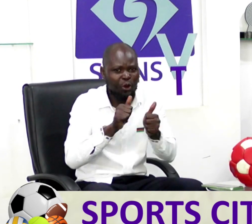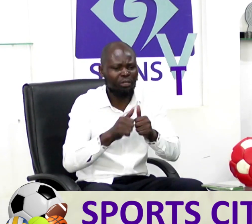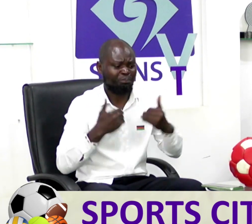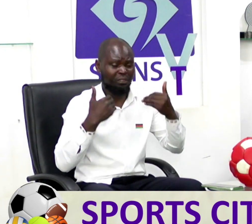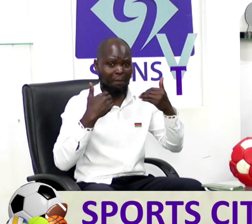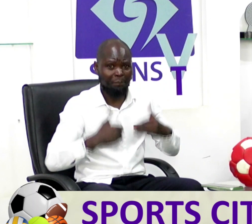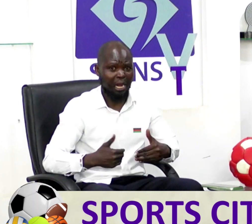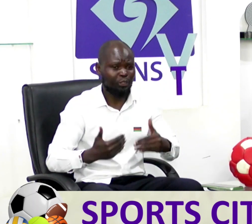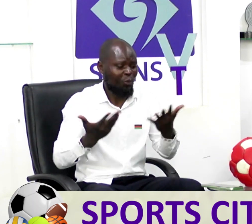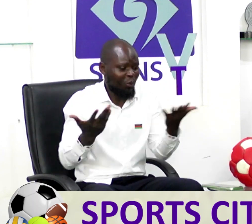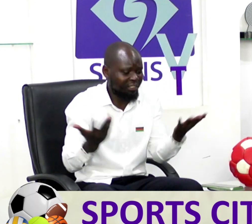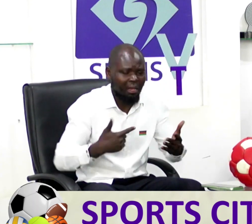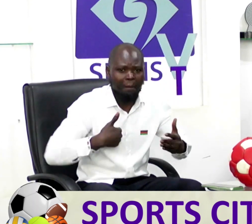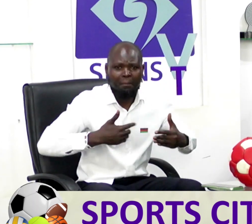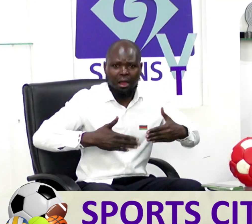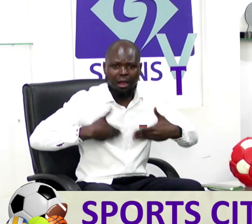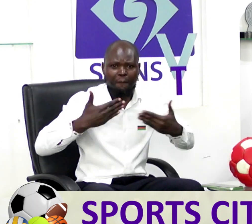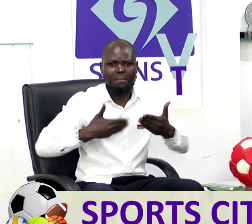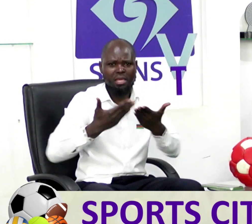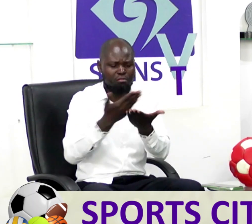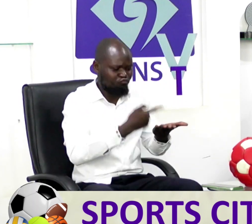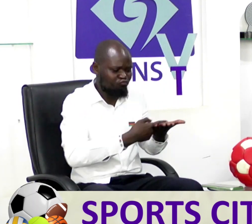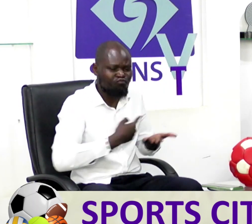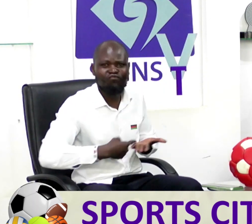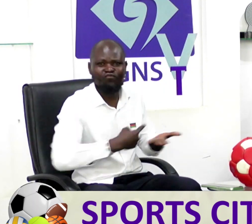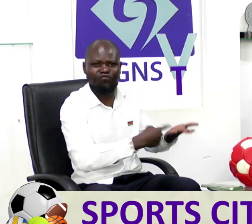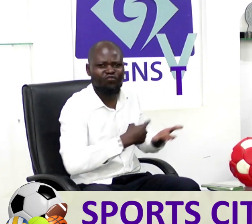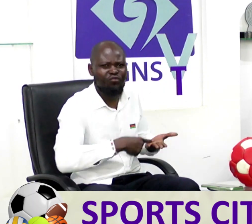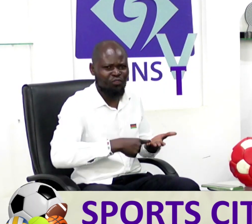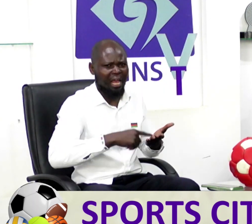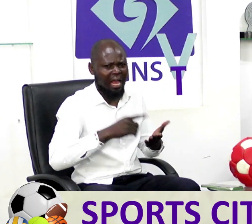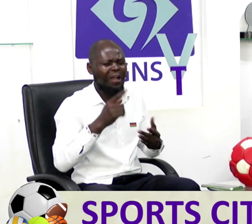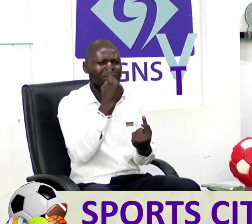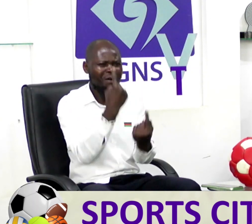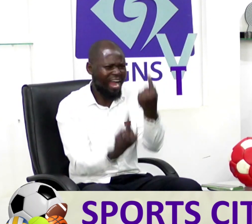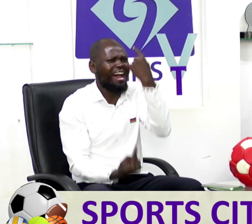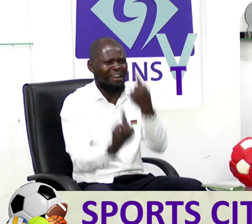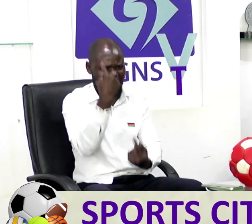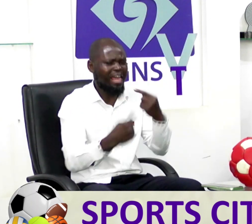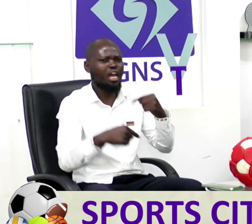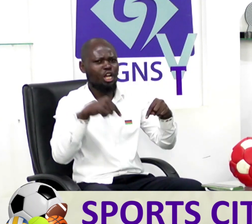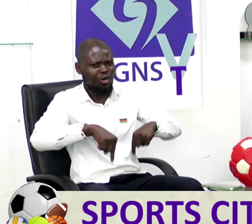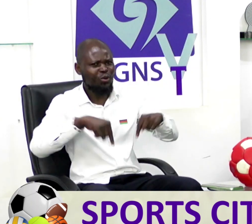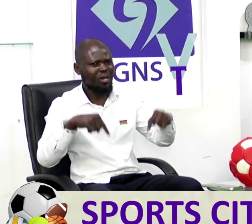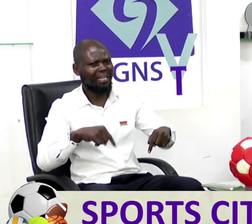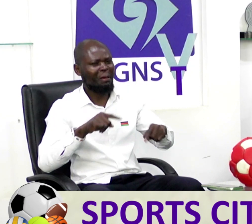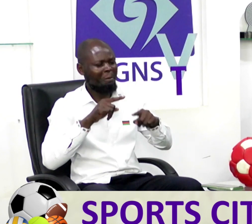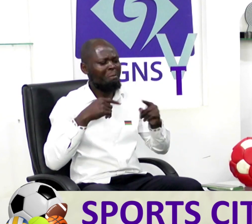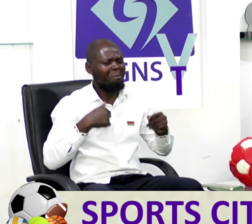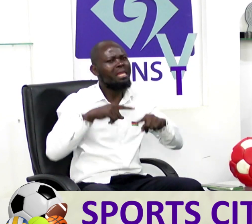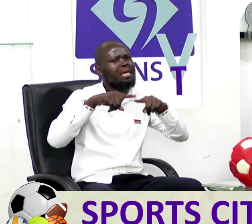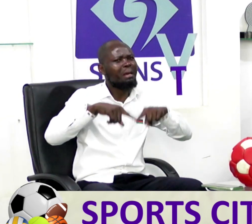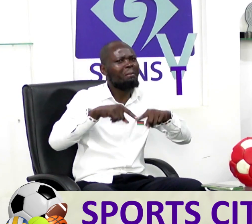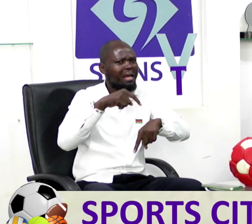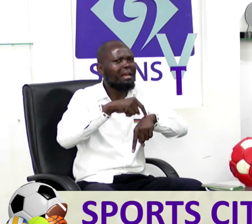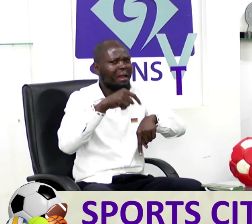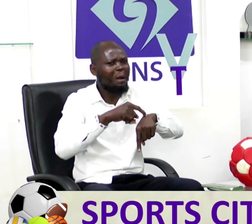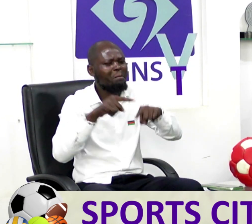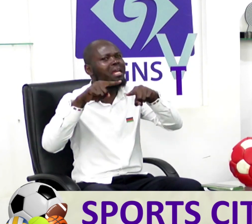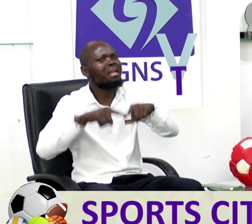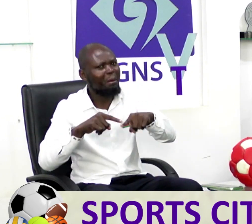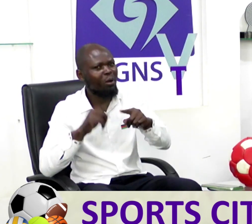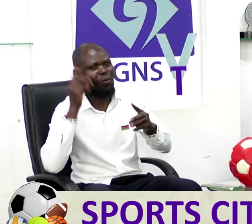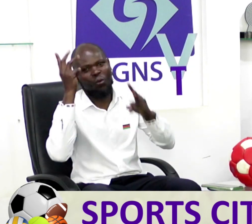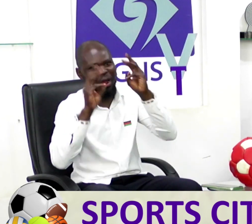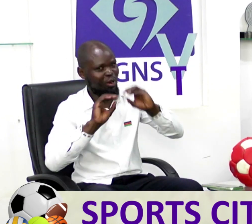your comments and inform us on your opinion. As we continue discussing, I know it's a lot of fiery and a lot of